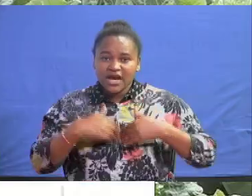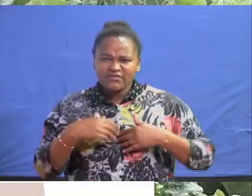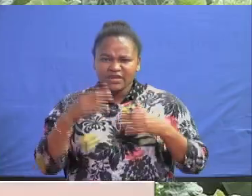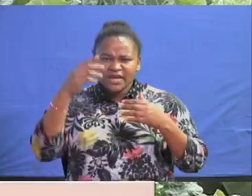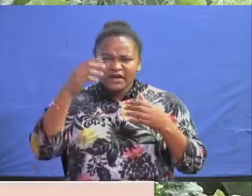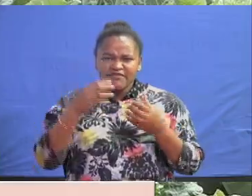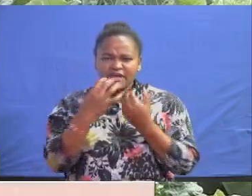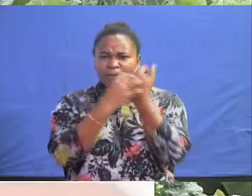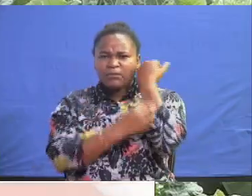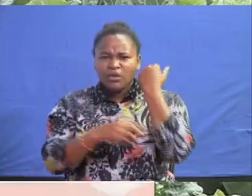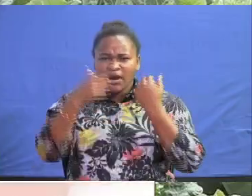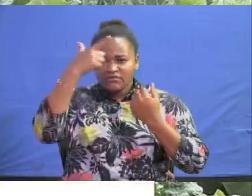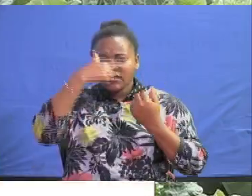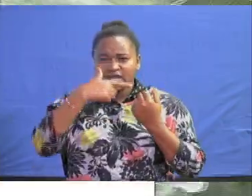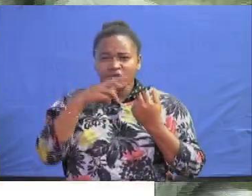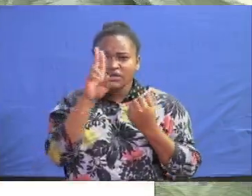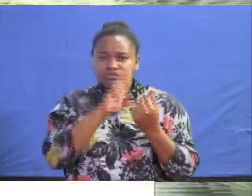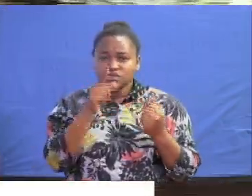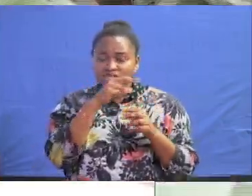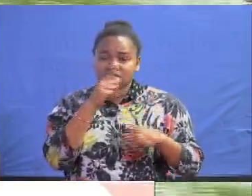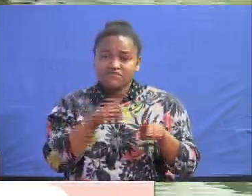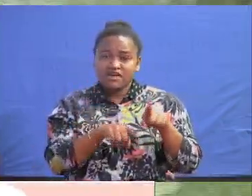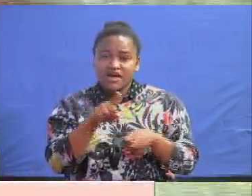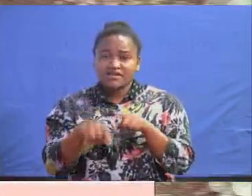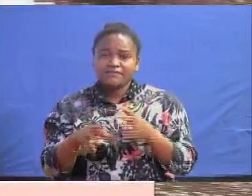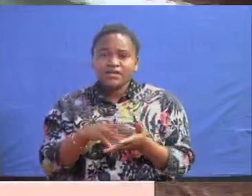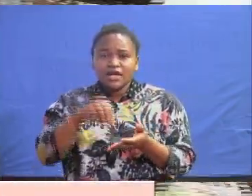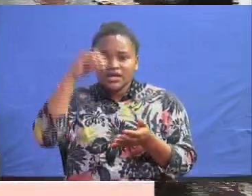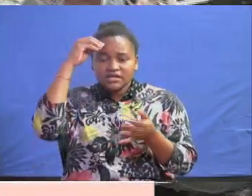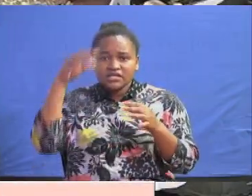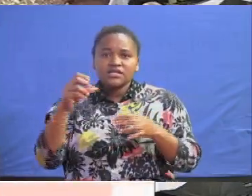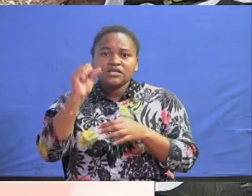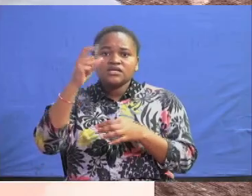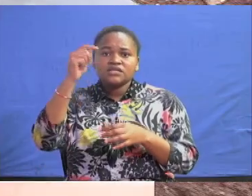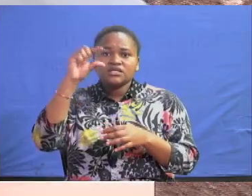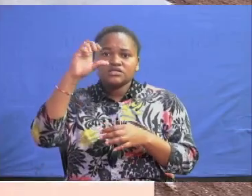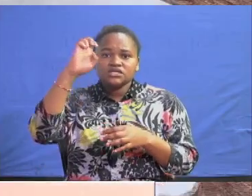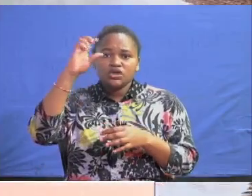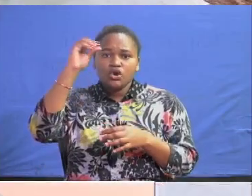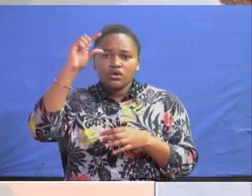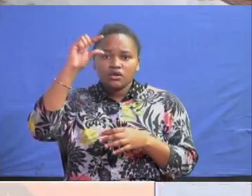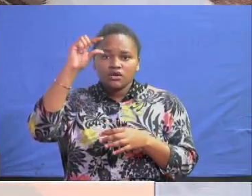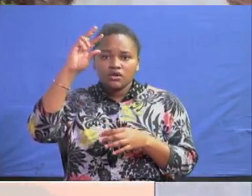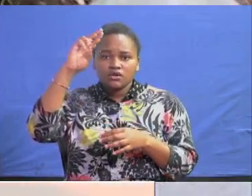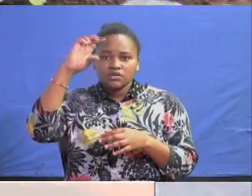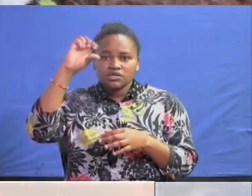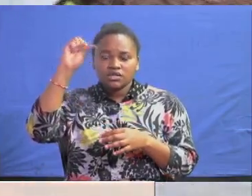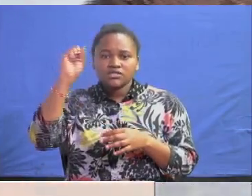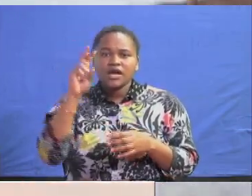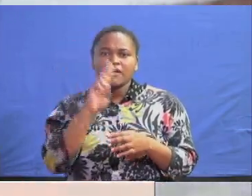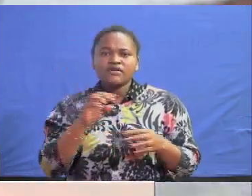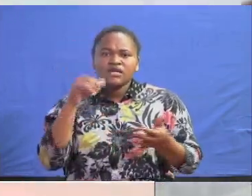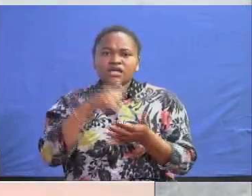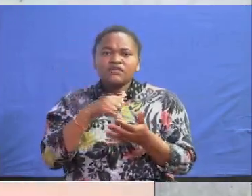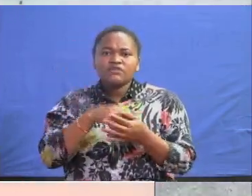eyesight, you can also use these varieties over here. Wanafunzi wa shule ya upili ya St. George's vile wamejihusisha na kilimo cha